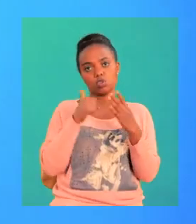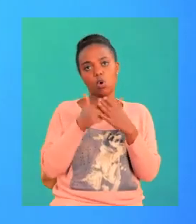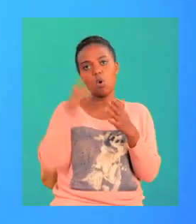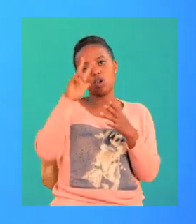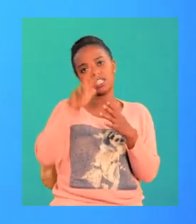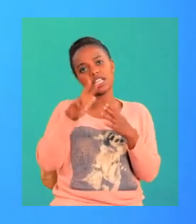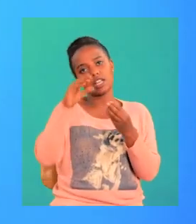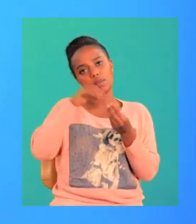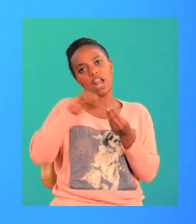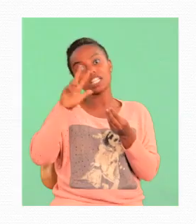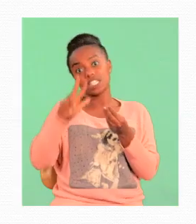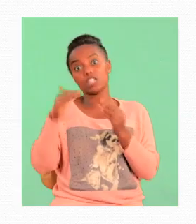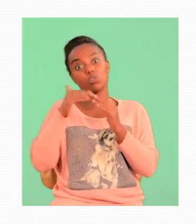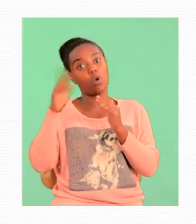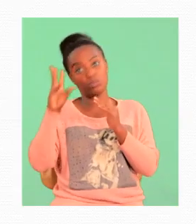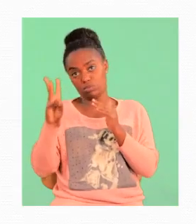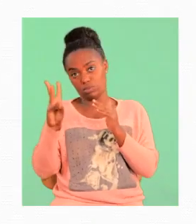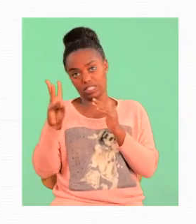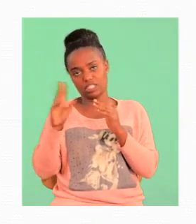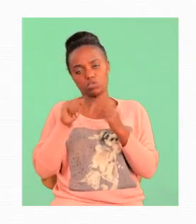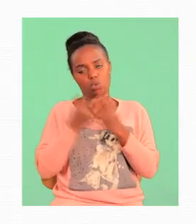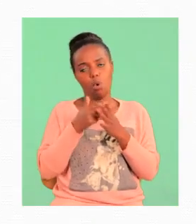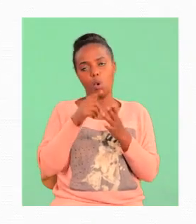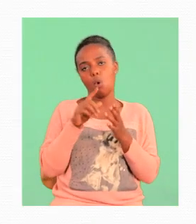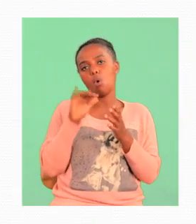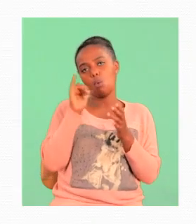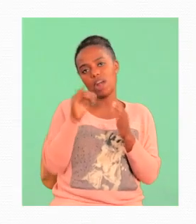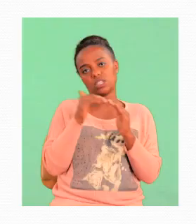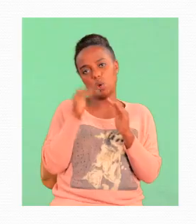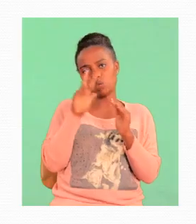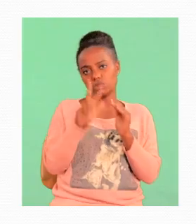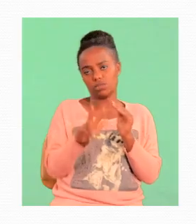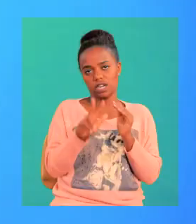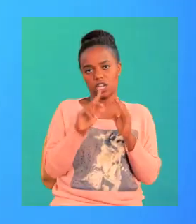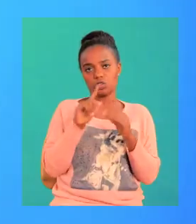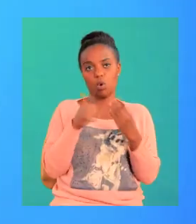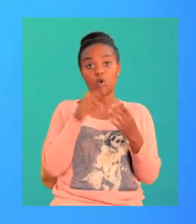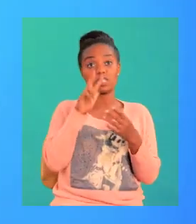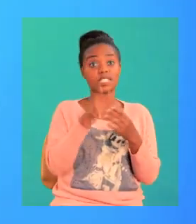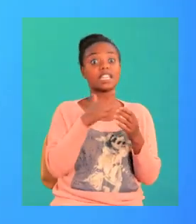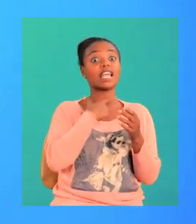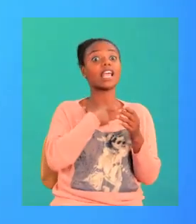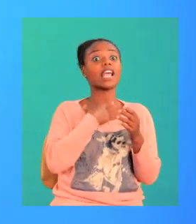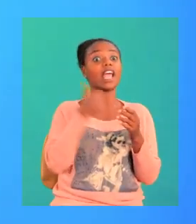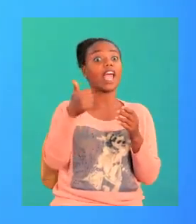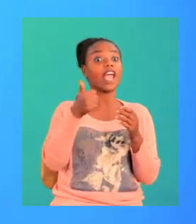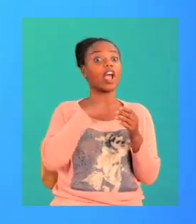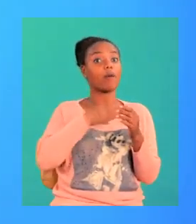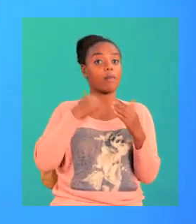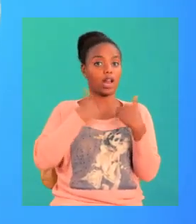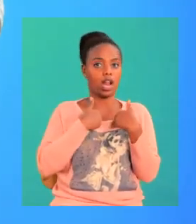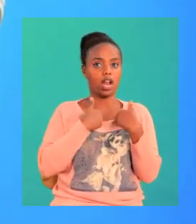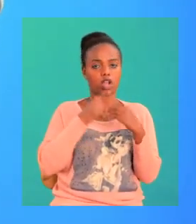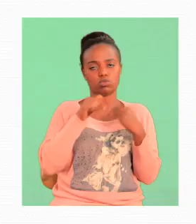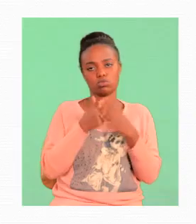3 plus 3 is 6. So 3 is in A. So this is another element.